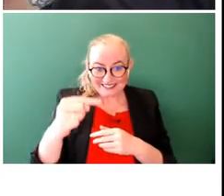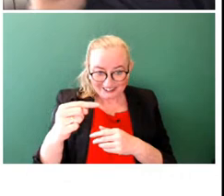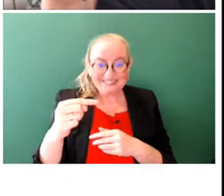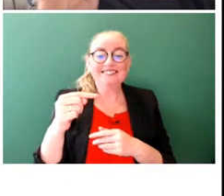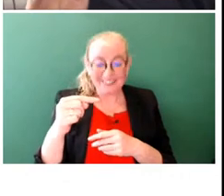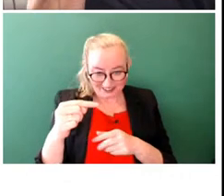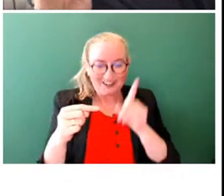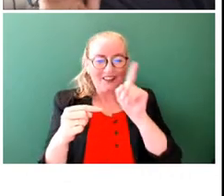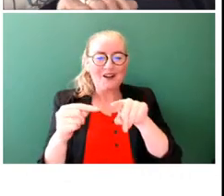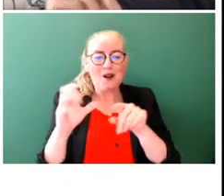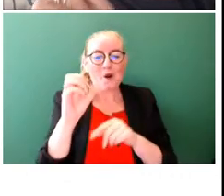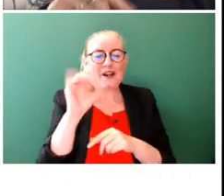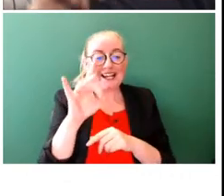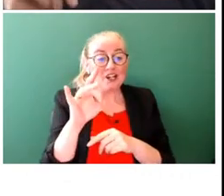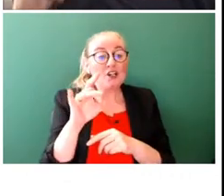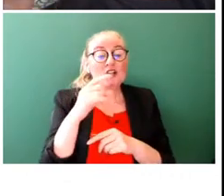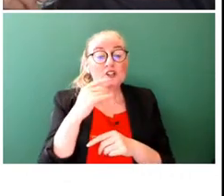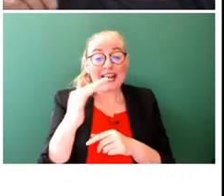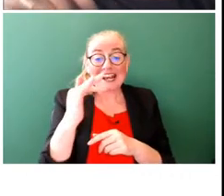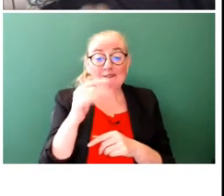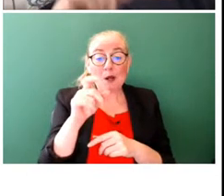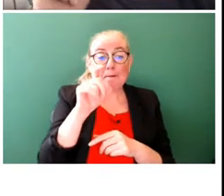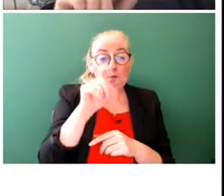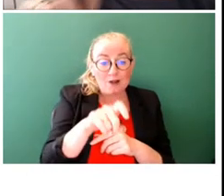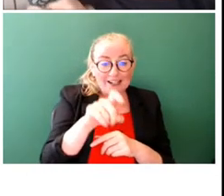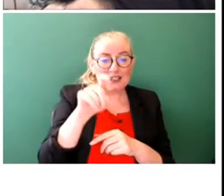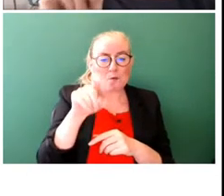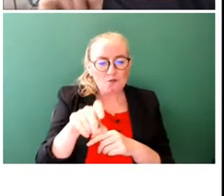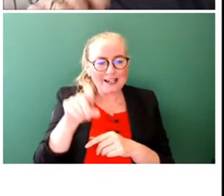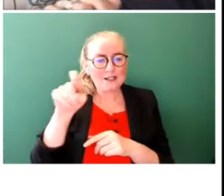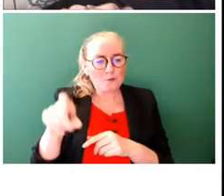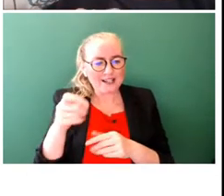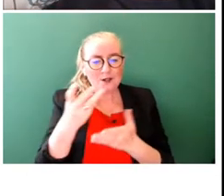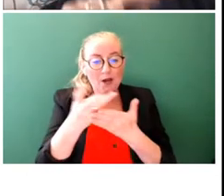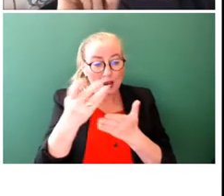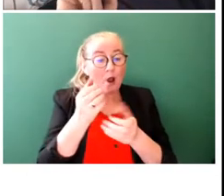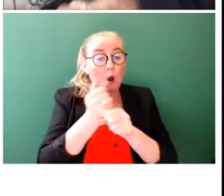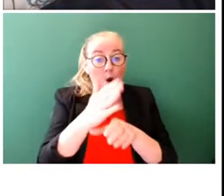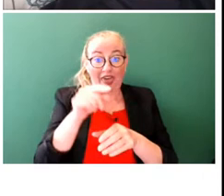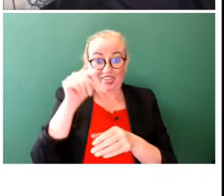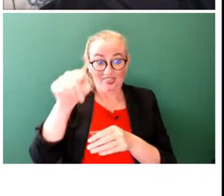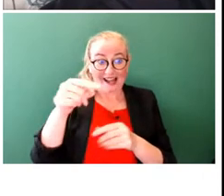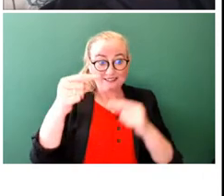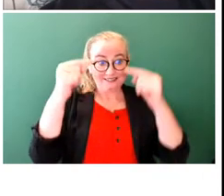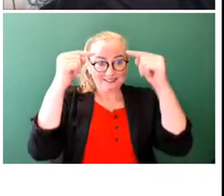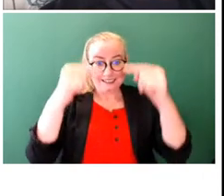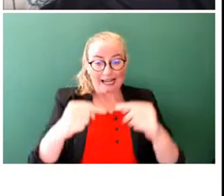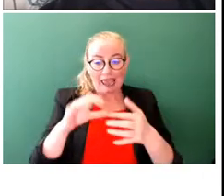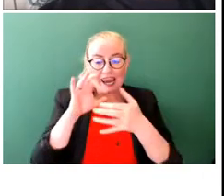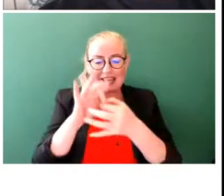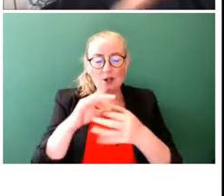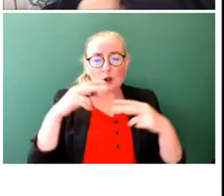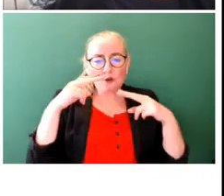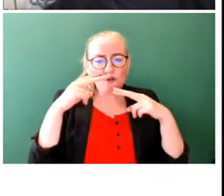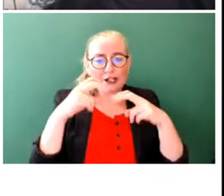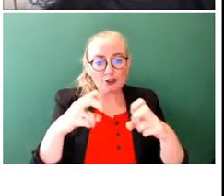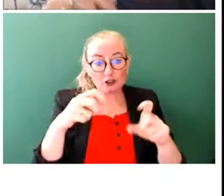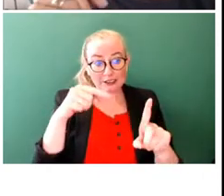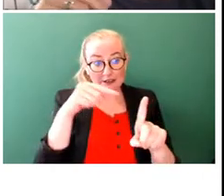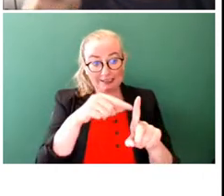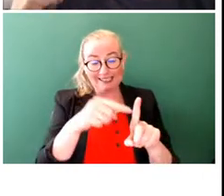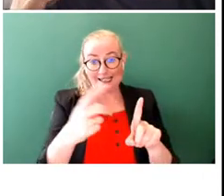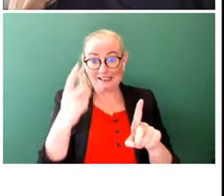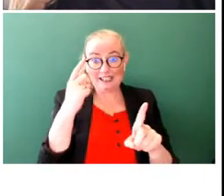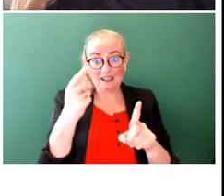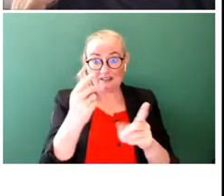Okay. And I would say if you keep pressing, I would just explain that all of this was based on research that has been done over a number